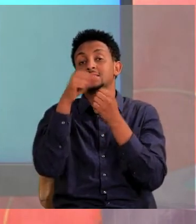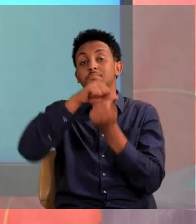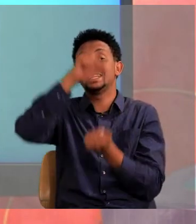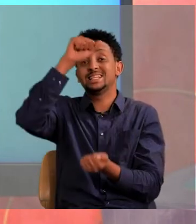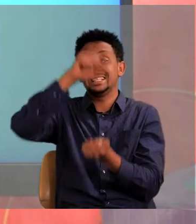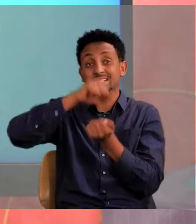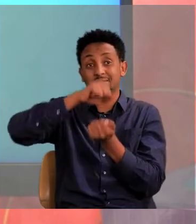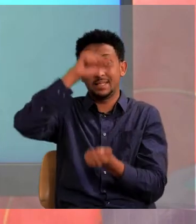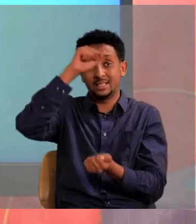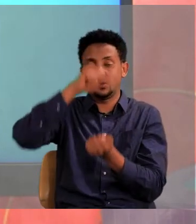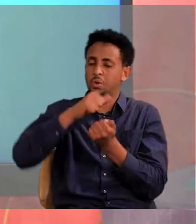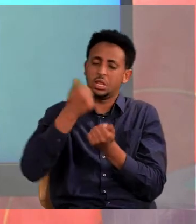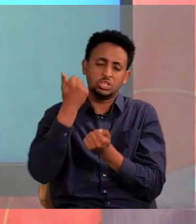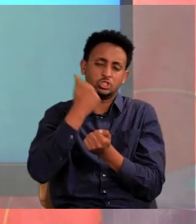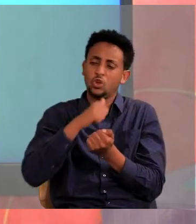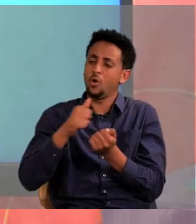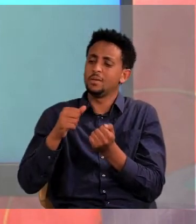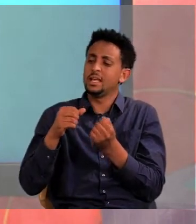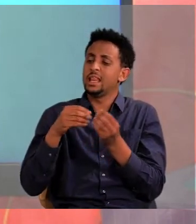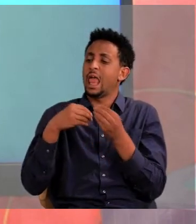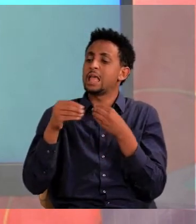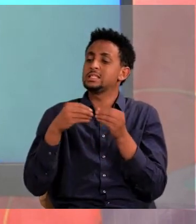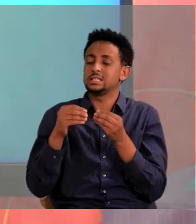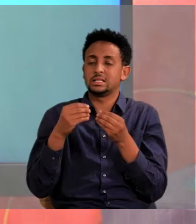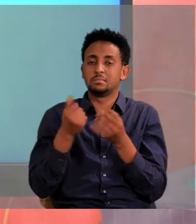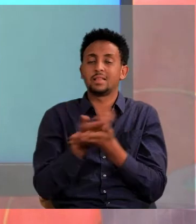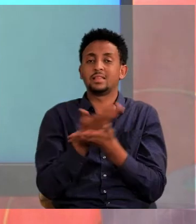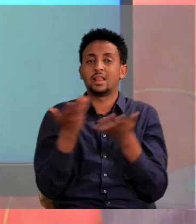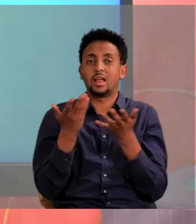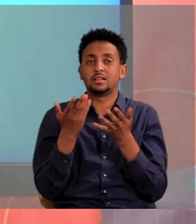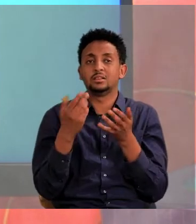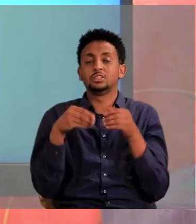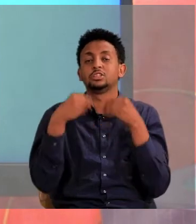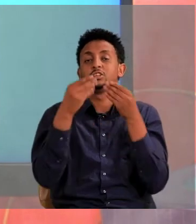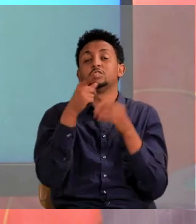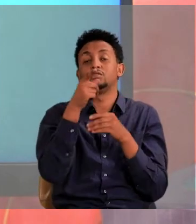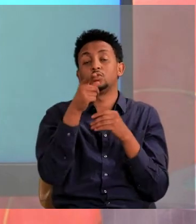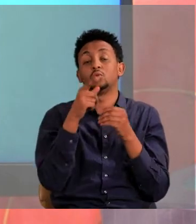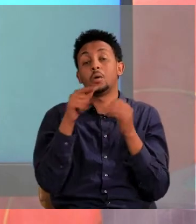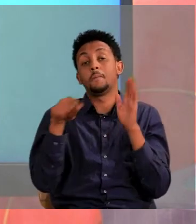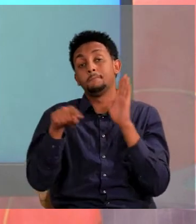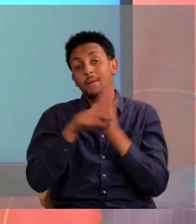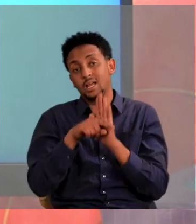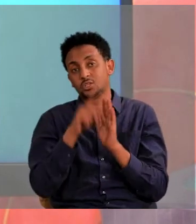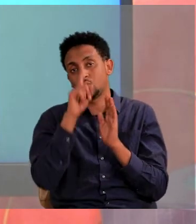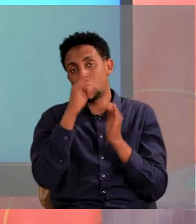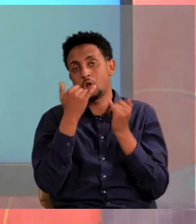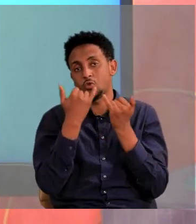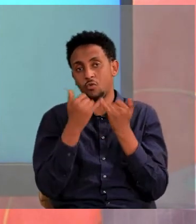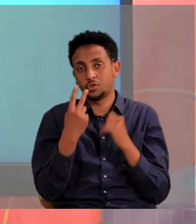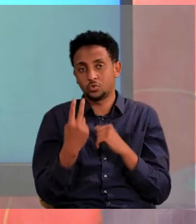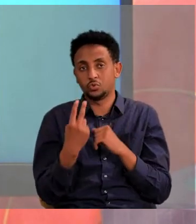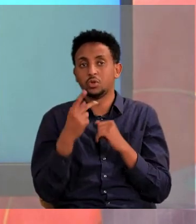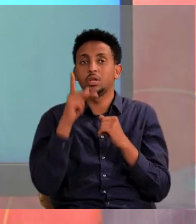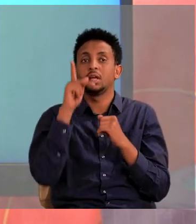can say spring or any other elastic material can generally be given as minus 1 over